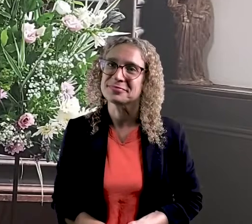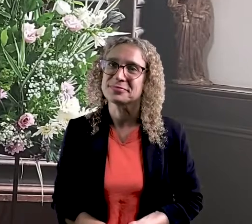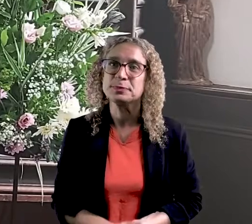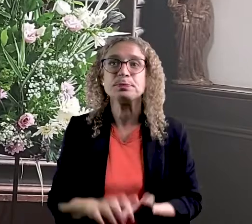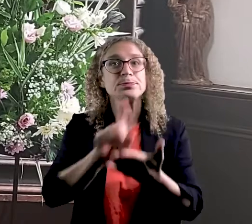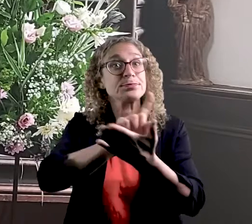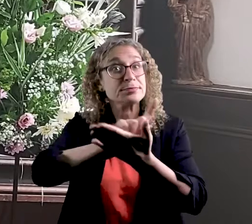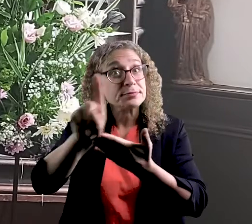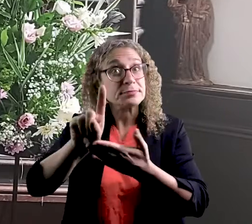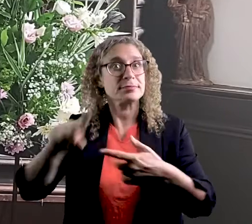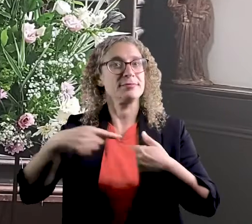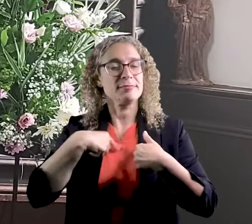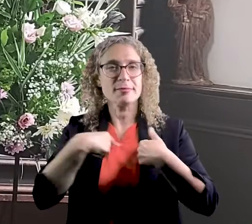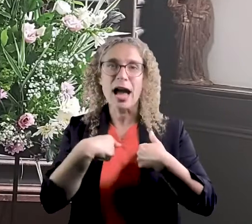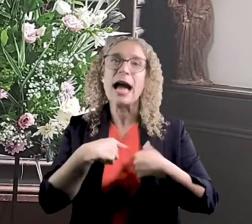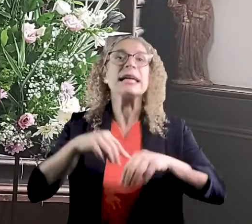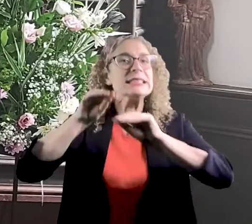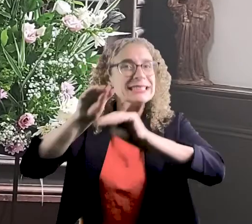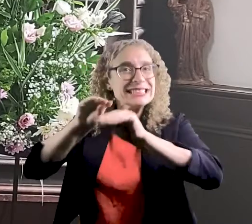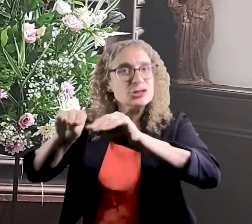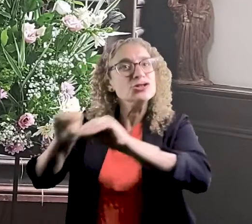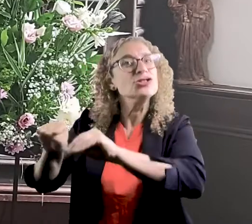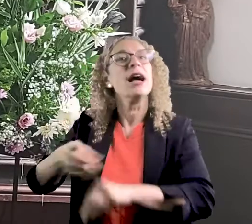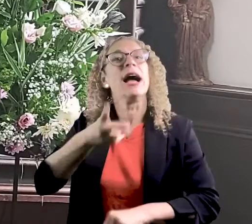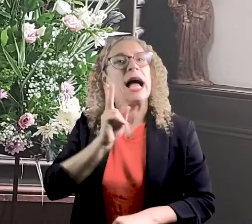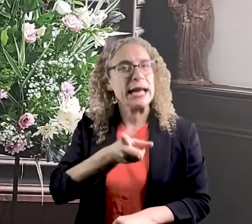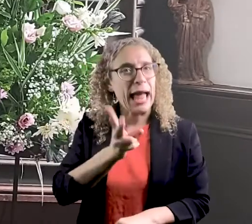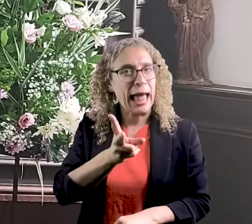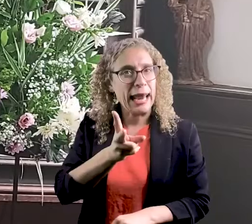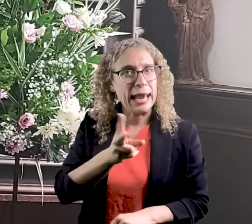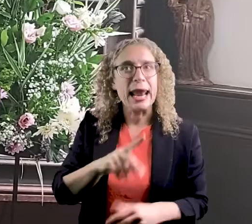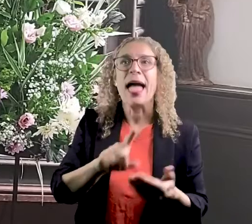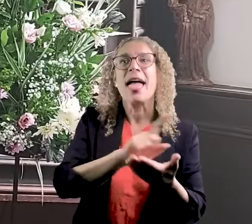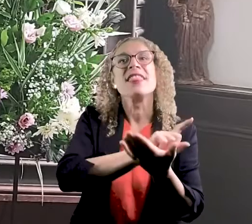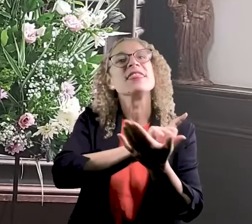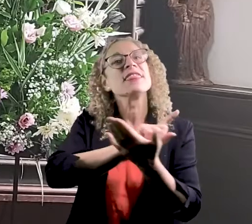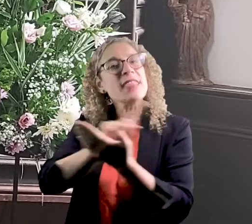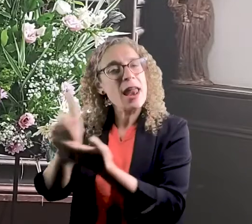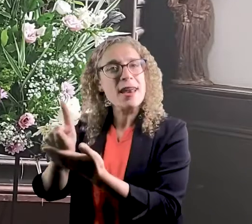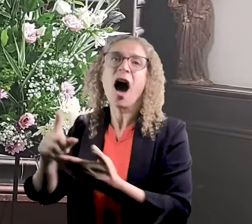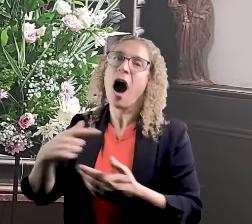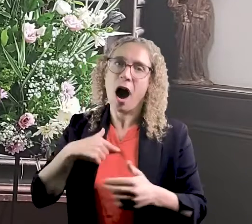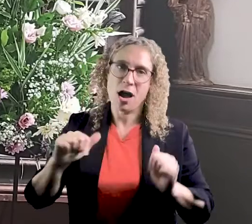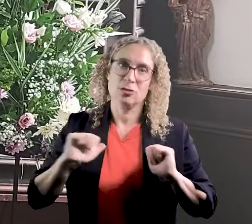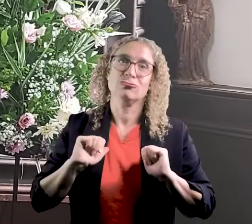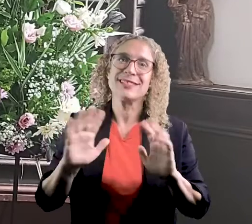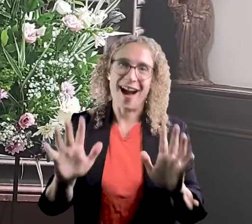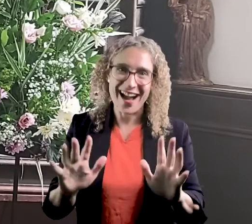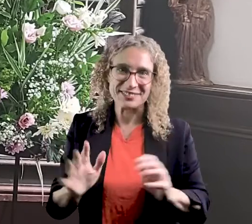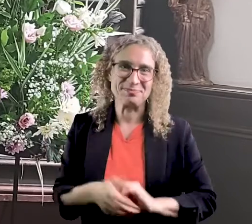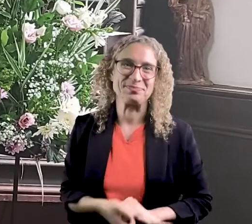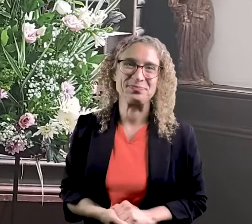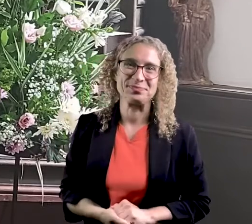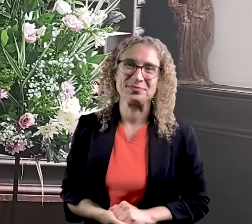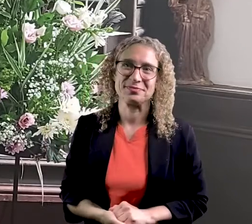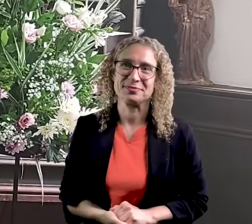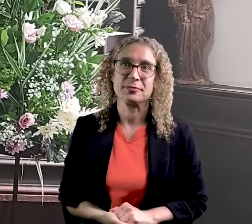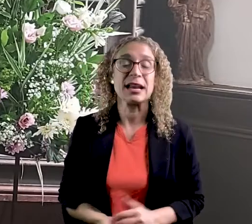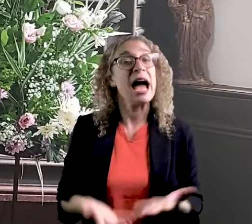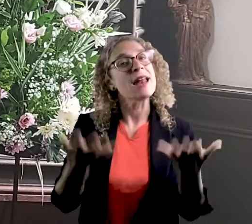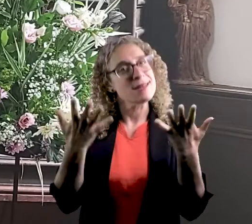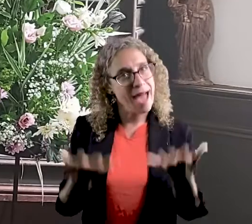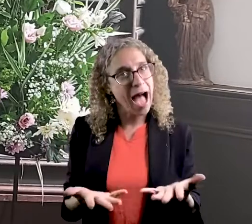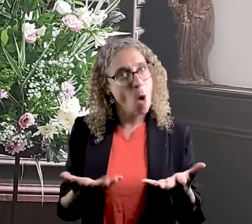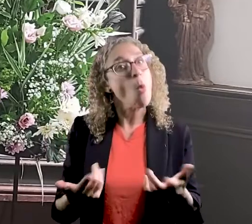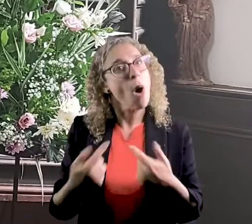on to further teaching. And then finally, well, not finally, then on to retirement. And now